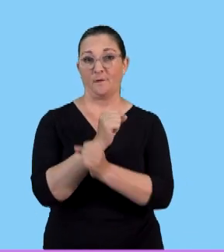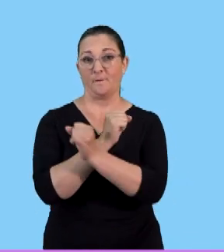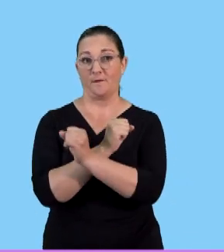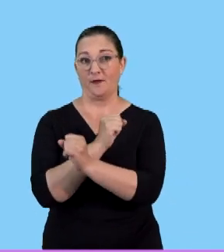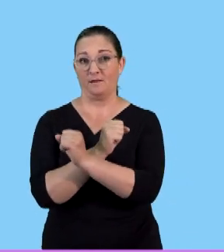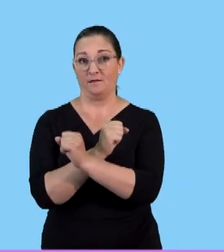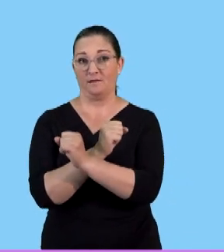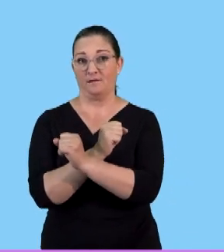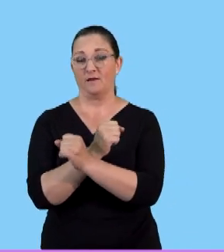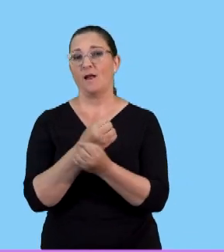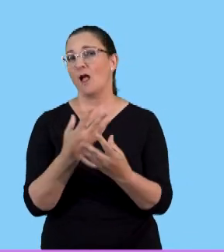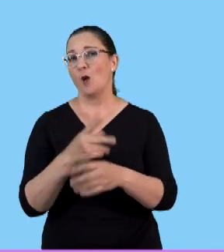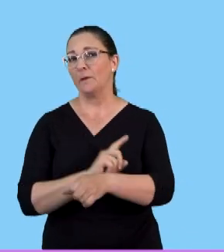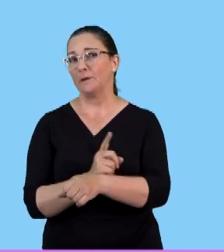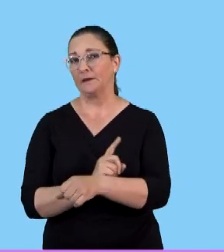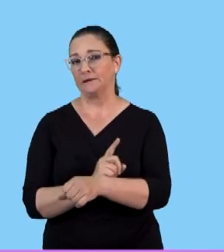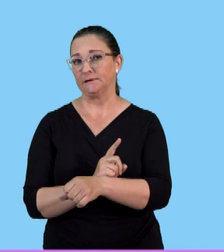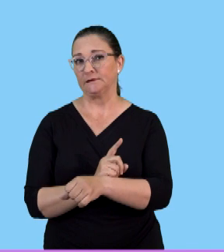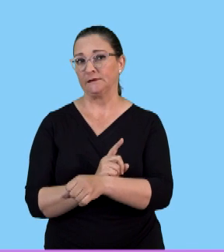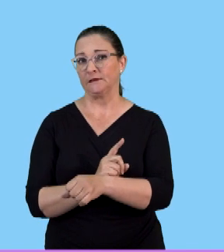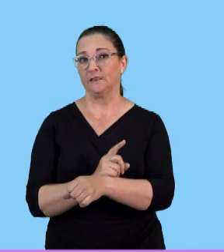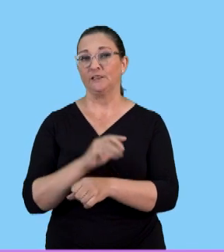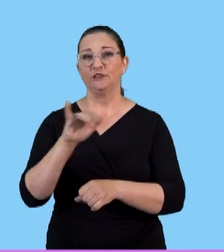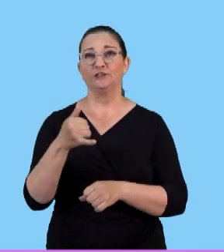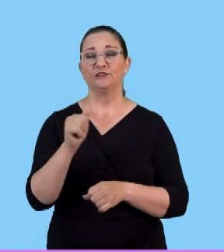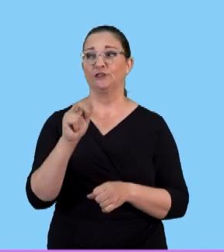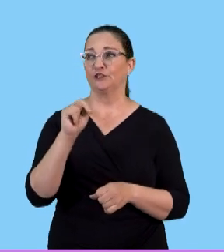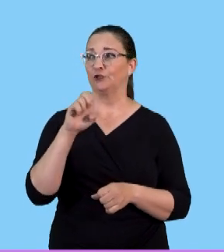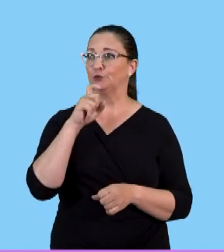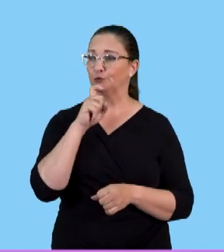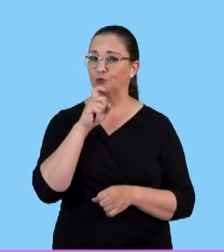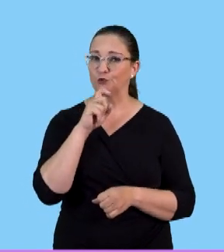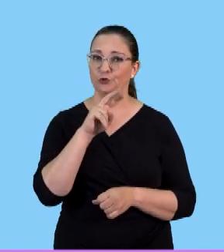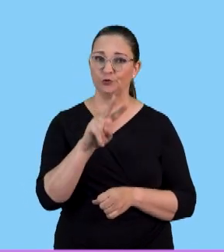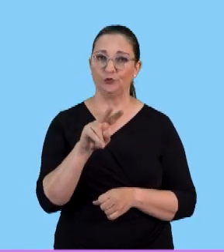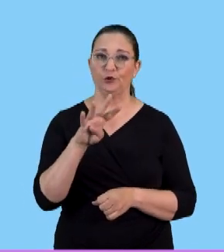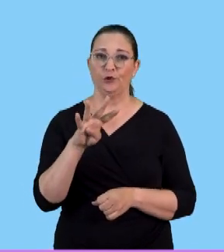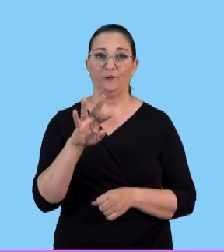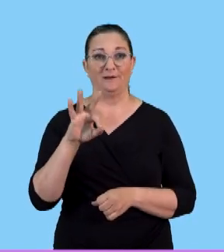R3.75 multiplied by the number of minutes used. So Jane has used